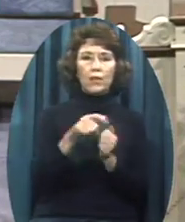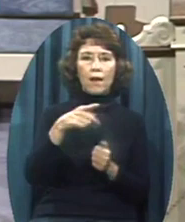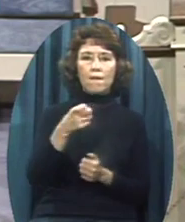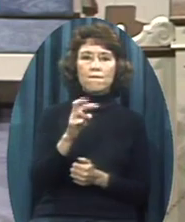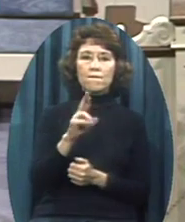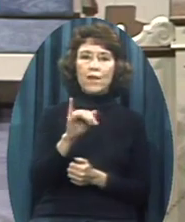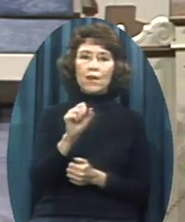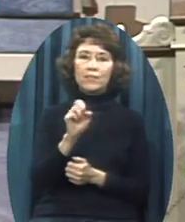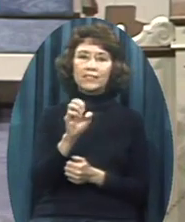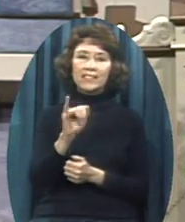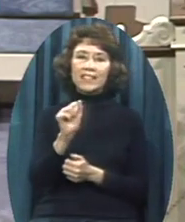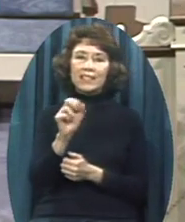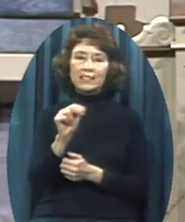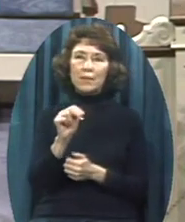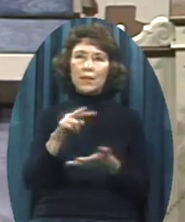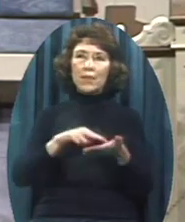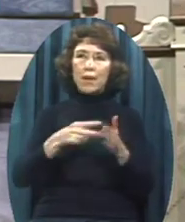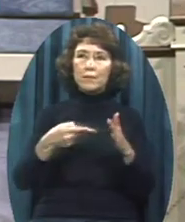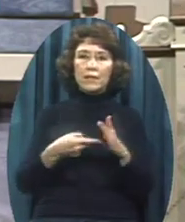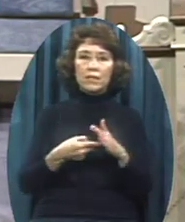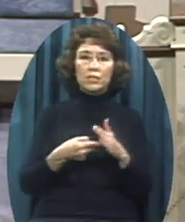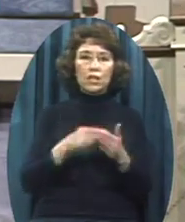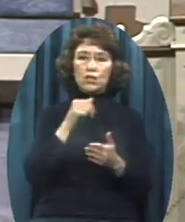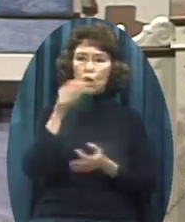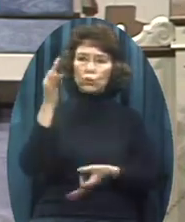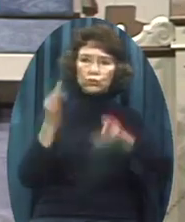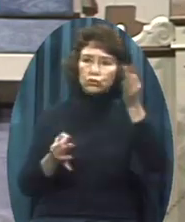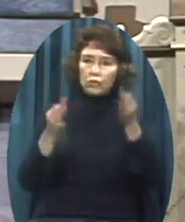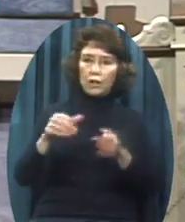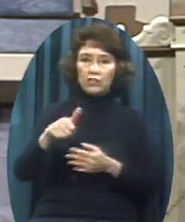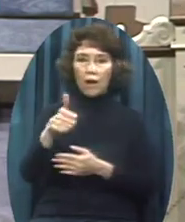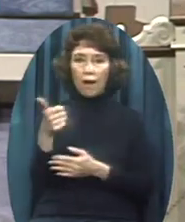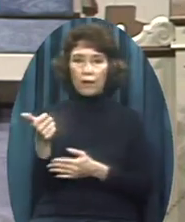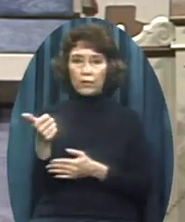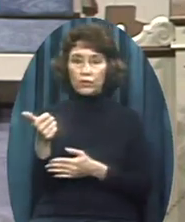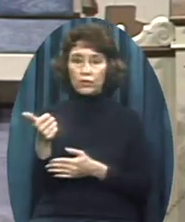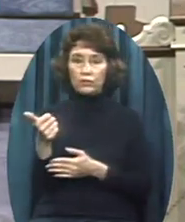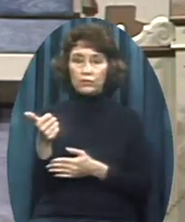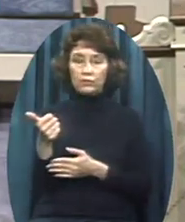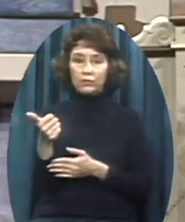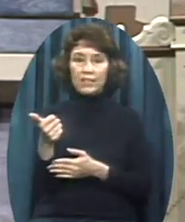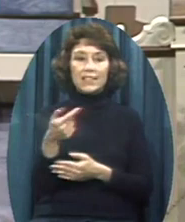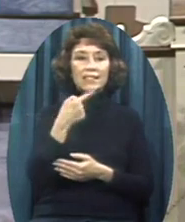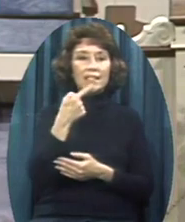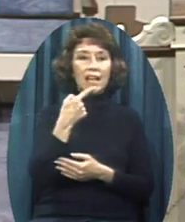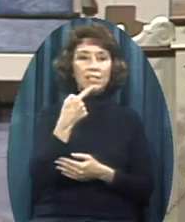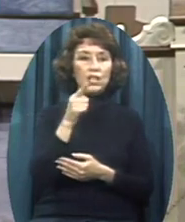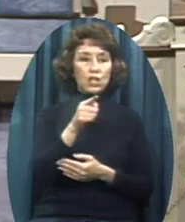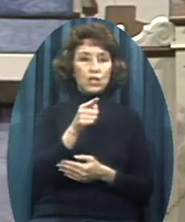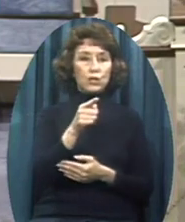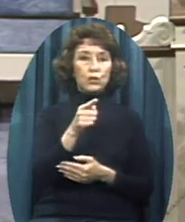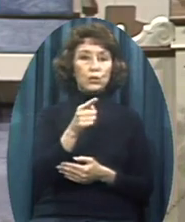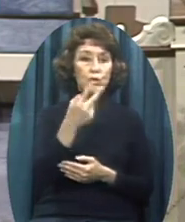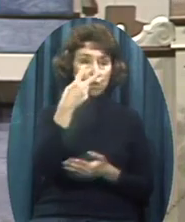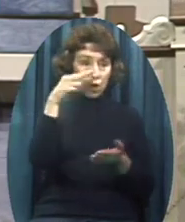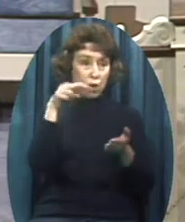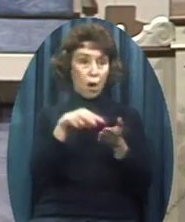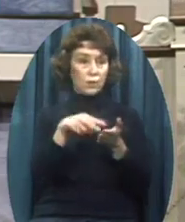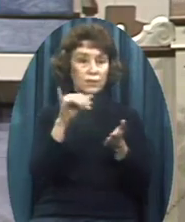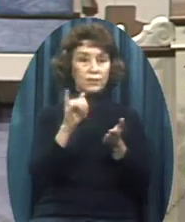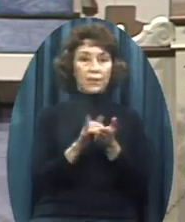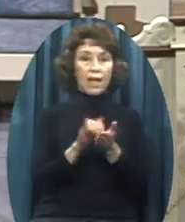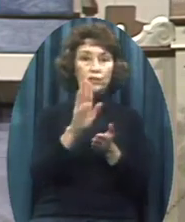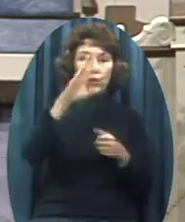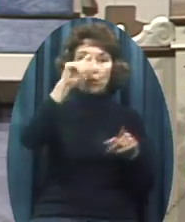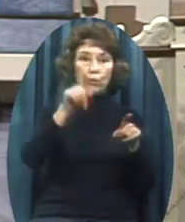judged." Because he said, how can you behold the little splinter, the toothpick that's in your brother's eye, and not see the